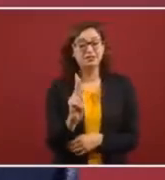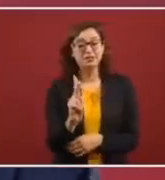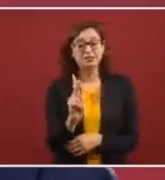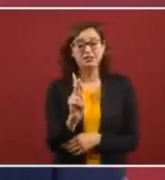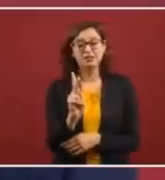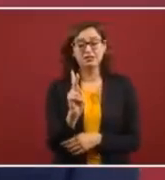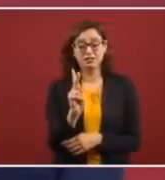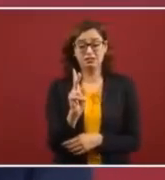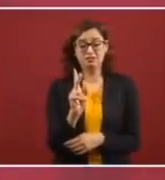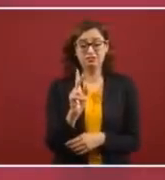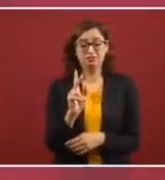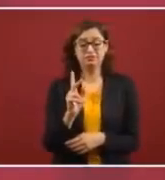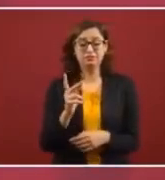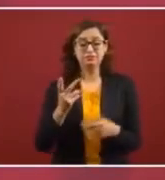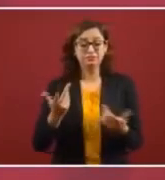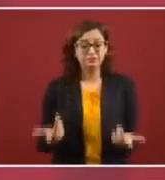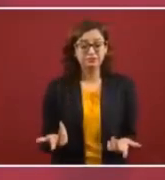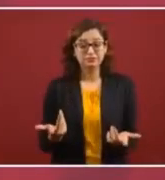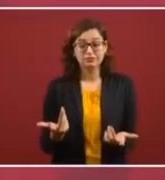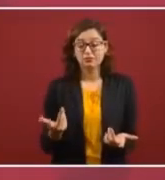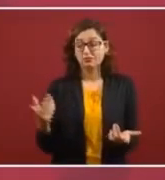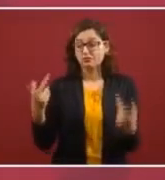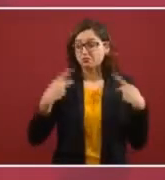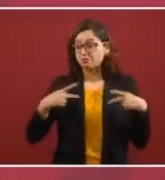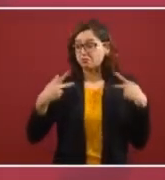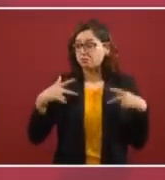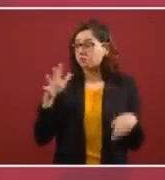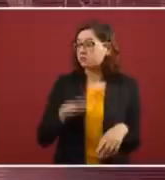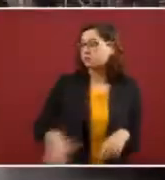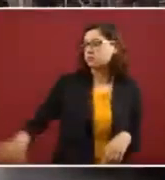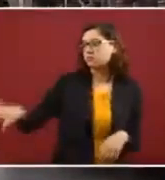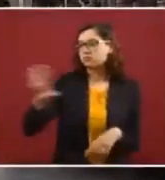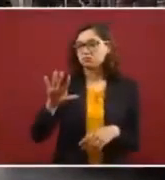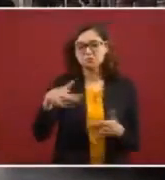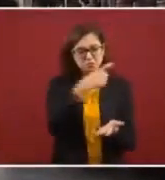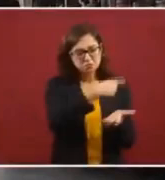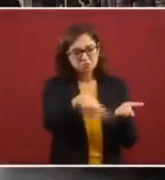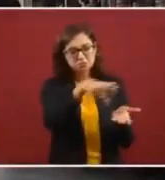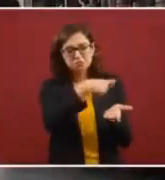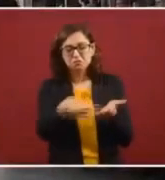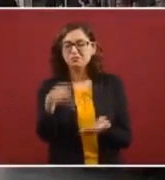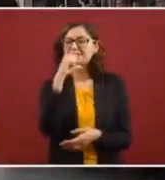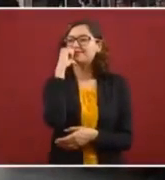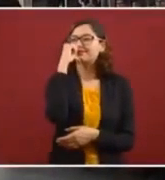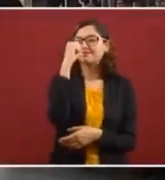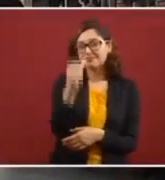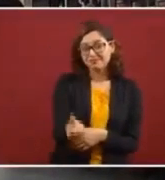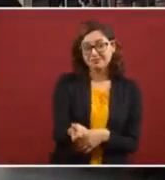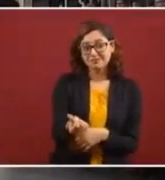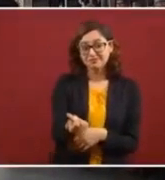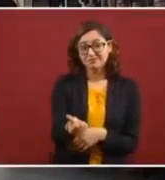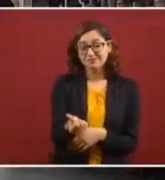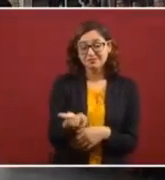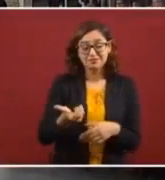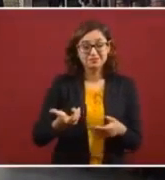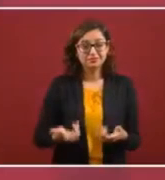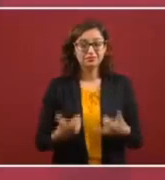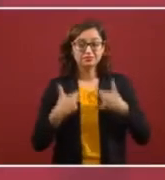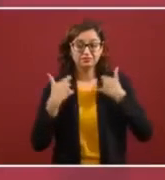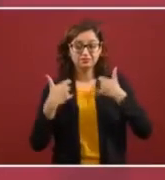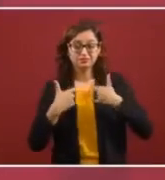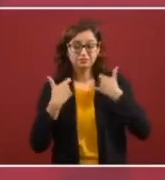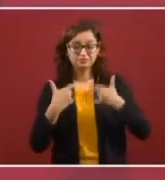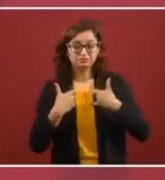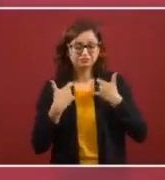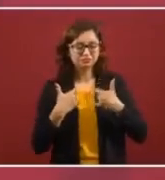illegal. Hay consumo, but if there's no consumption, si los jóvenes, and if the youth se